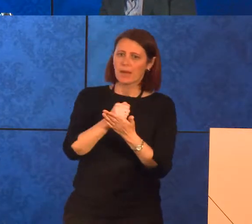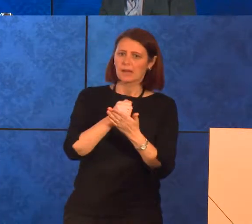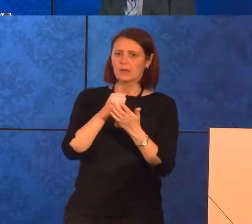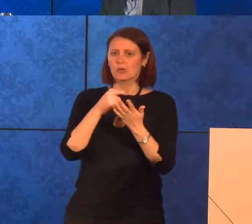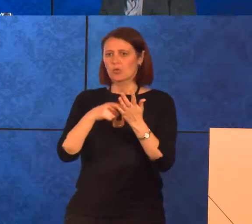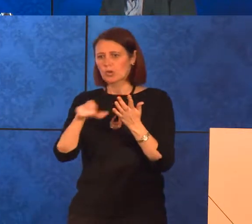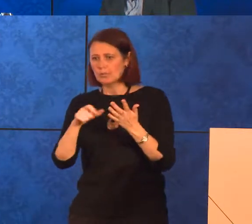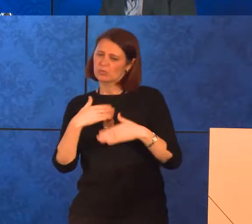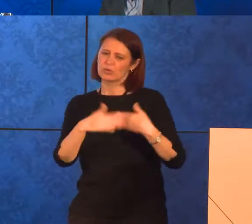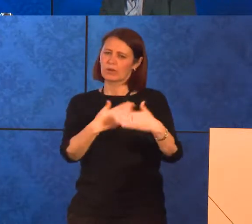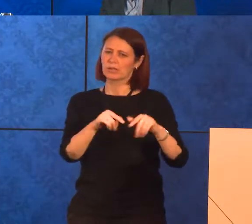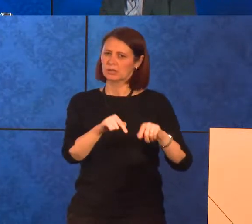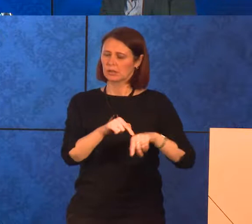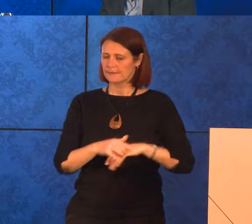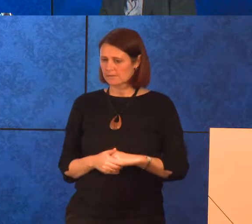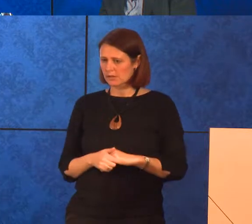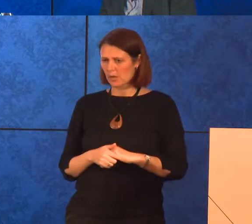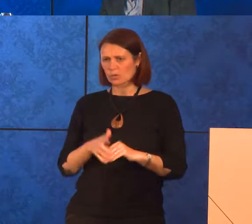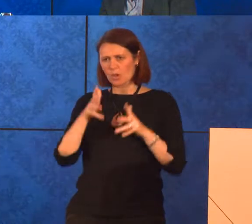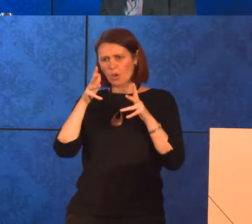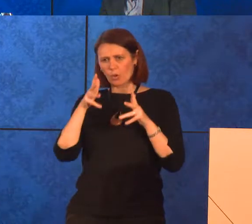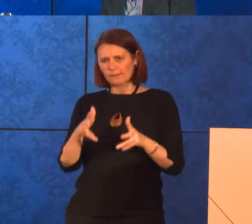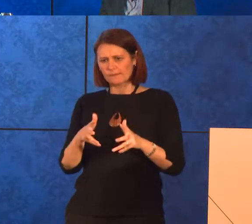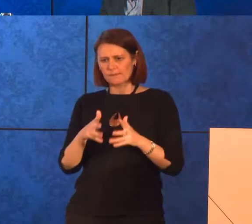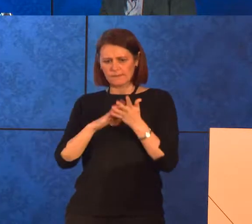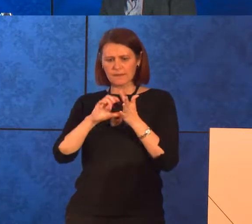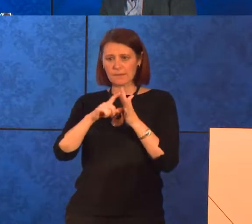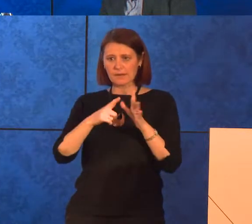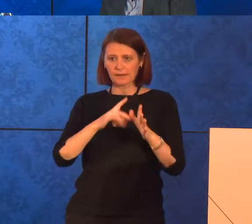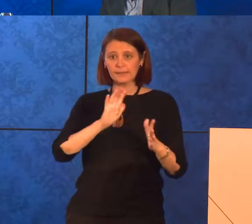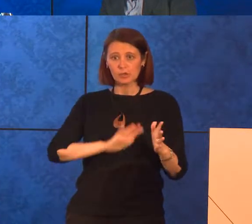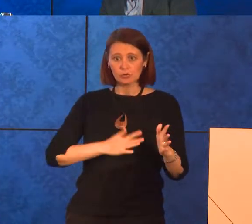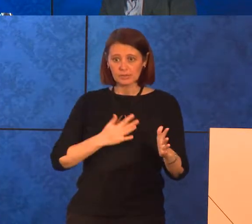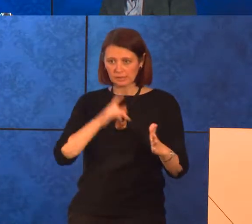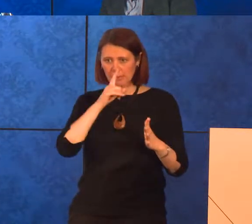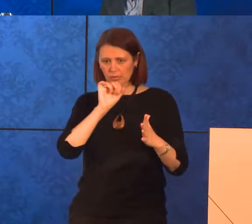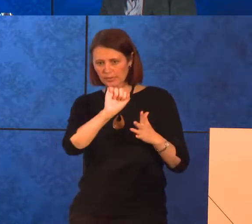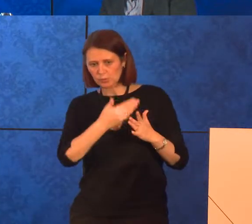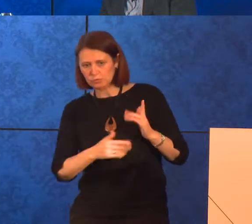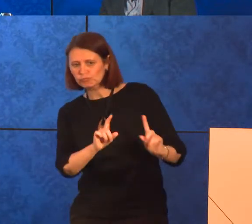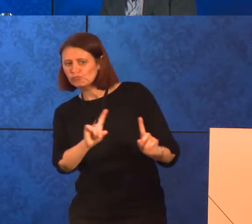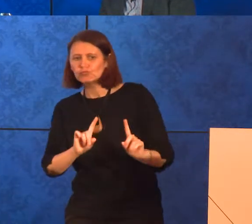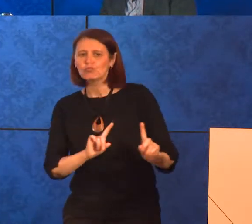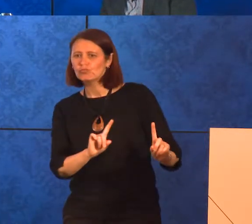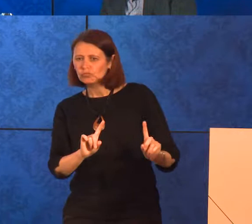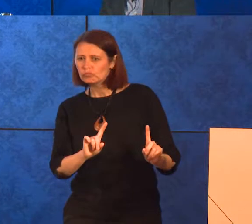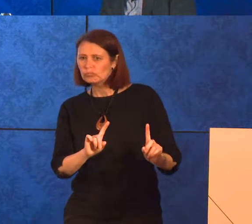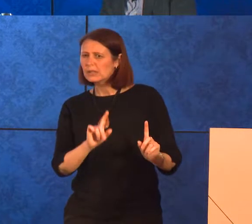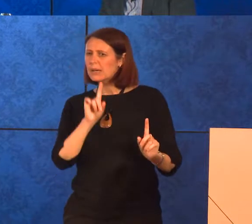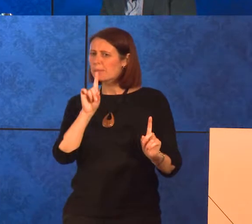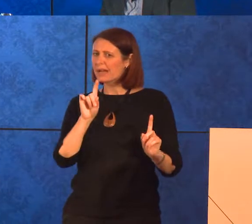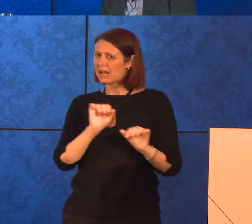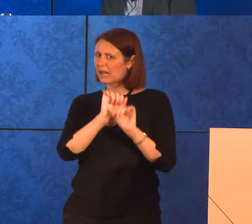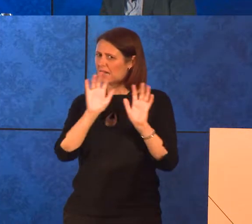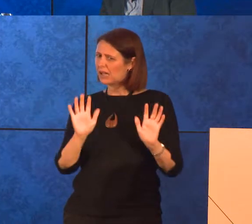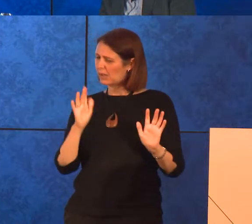running. And so there was obviously a huge amount of media interest in people's stories. But clearly